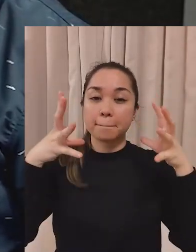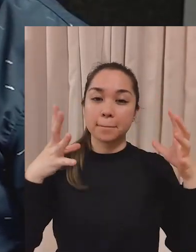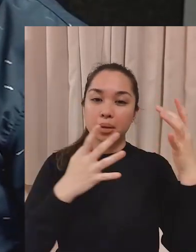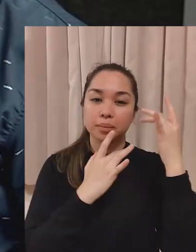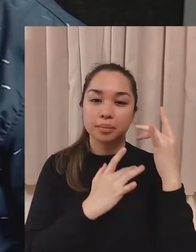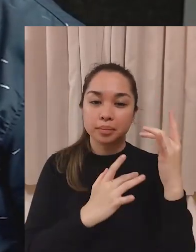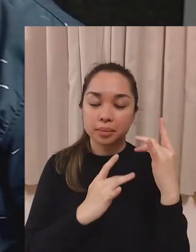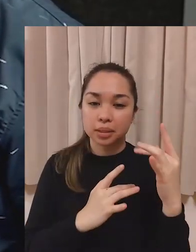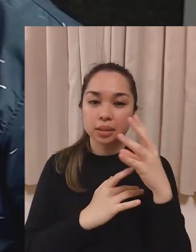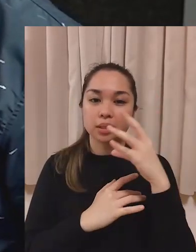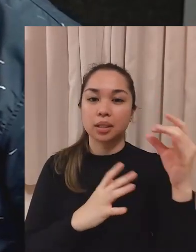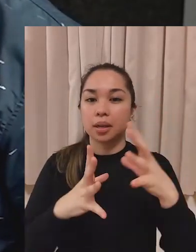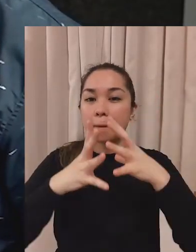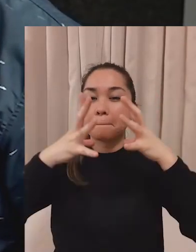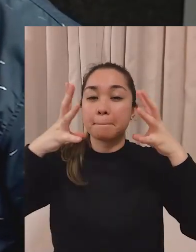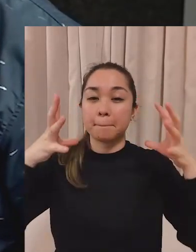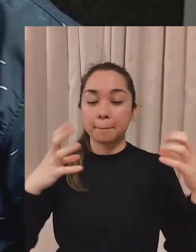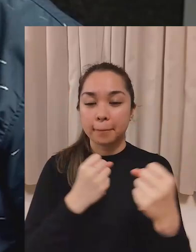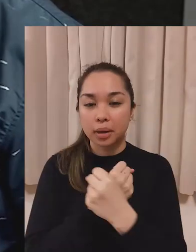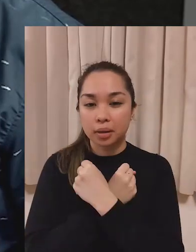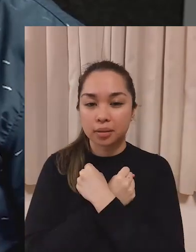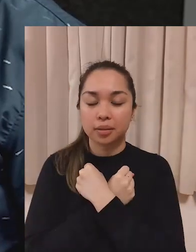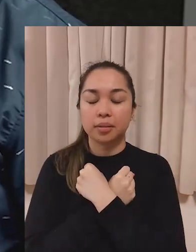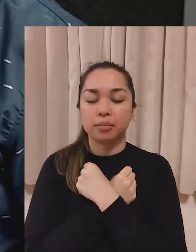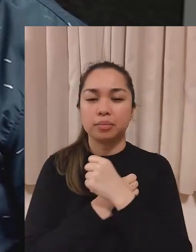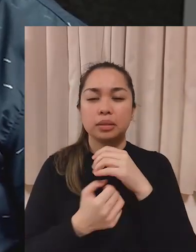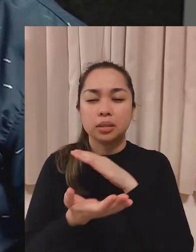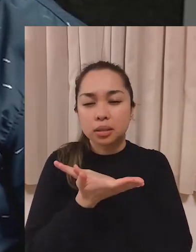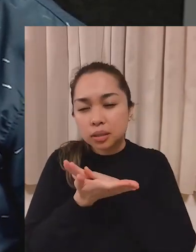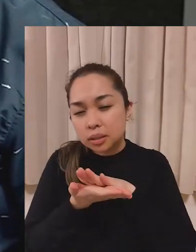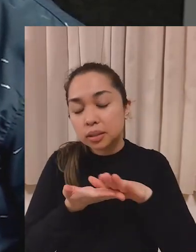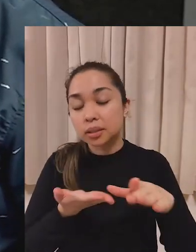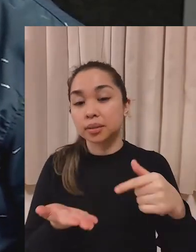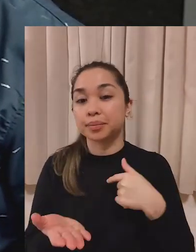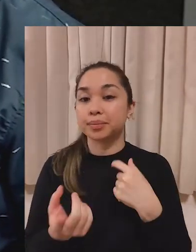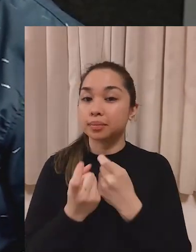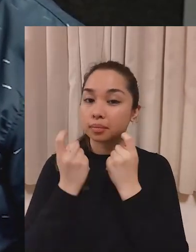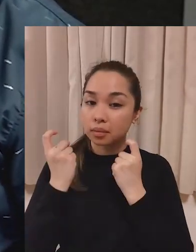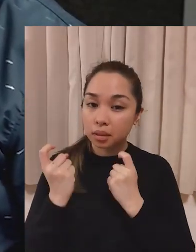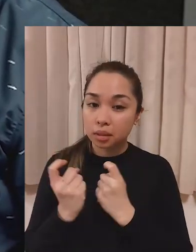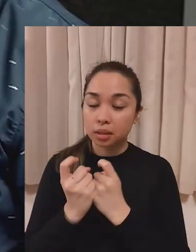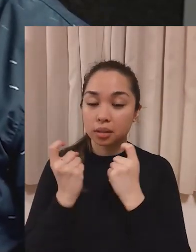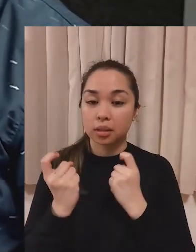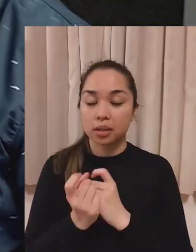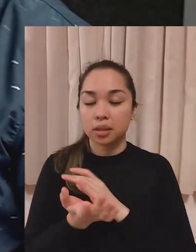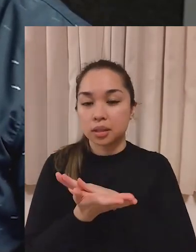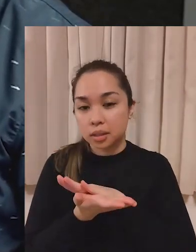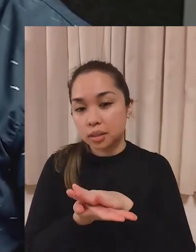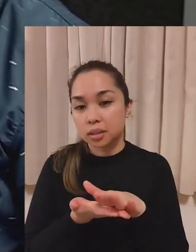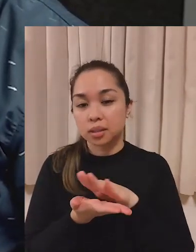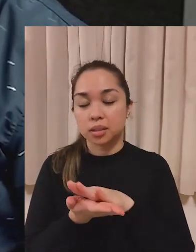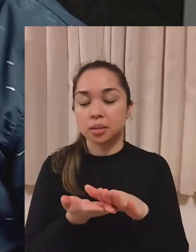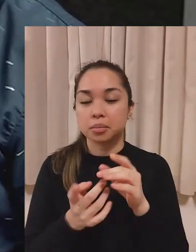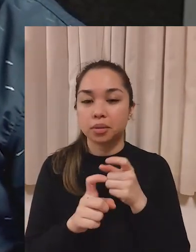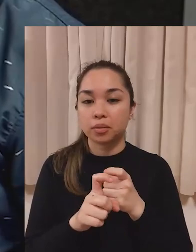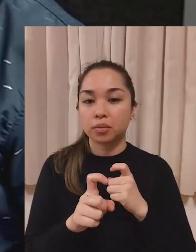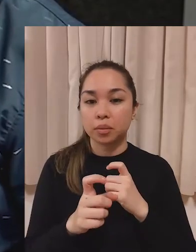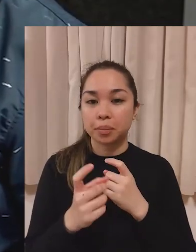my transgressions. Wash me thoroughly from my iniquity and cleanse me from my sin.